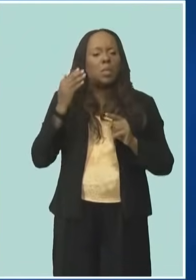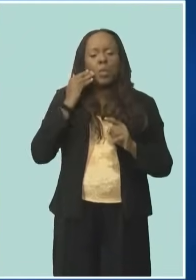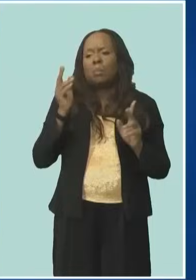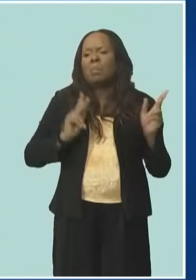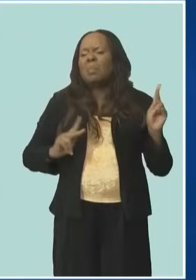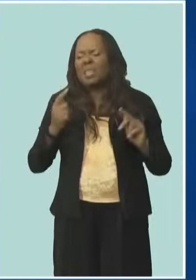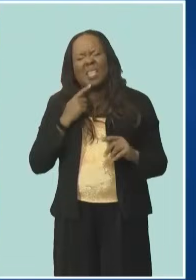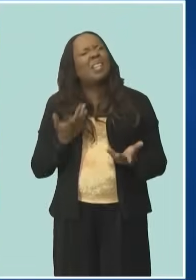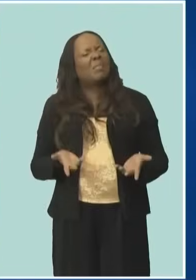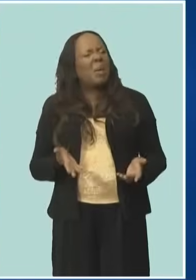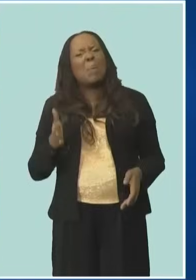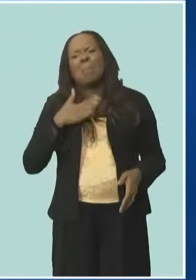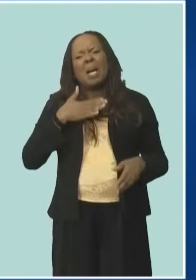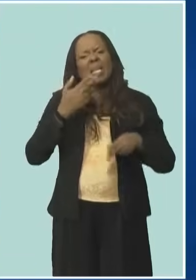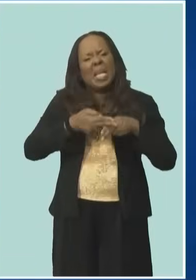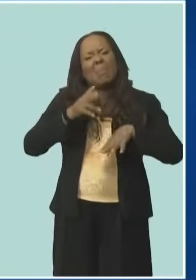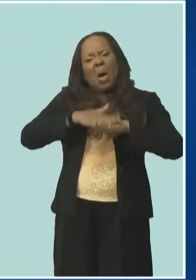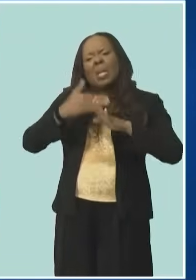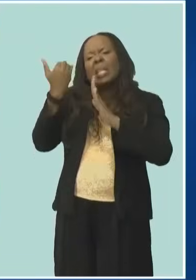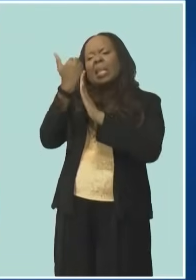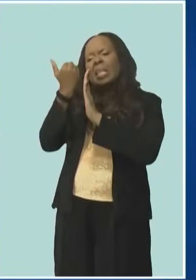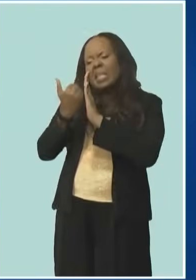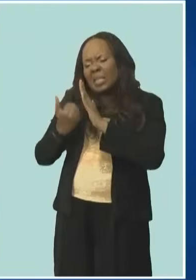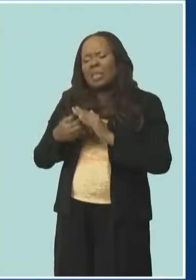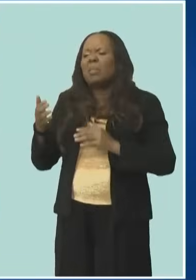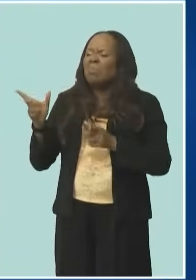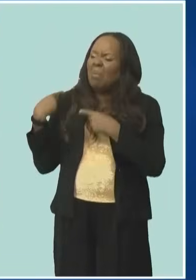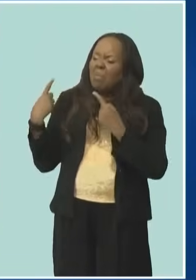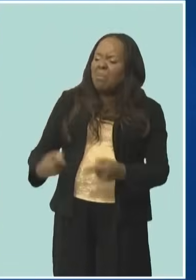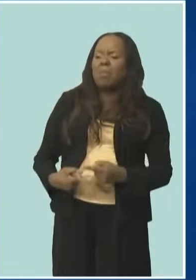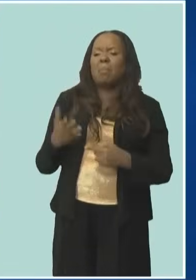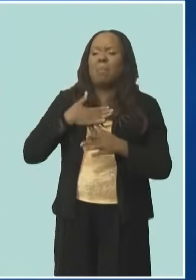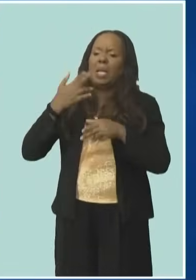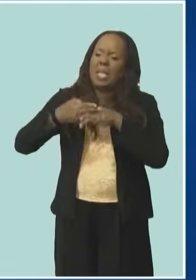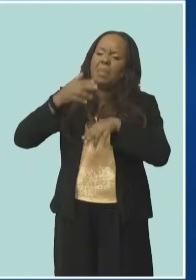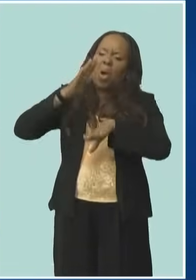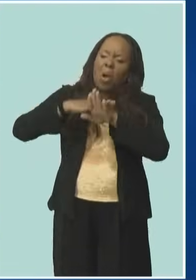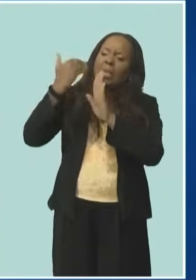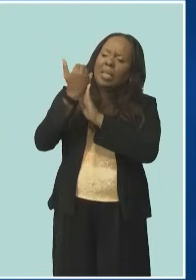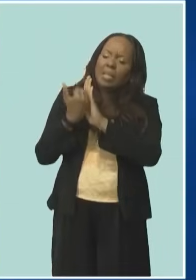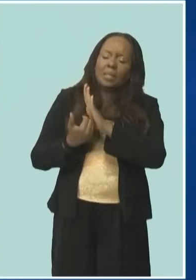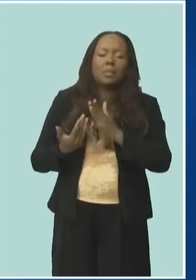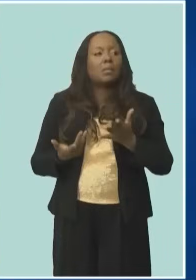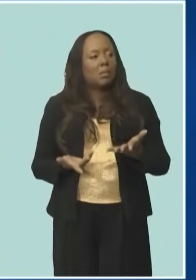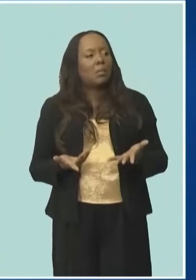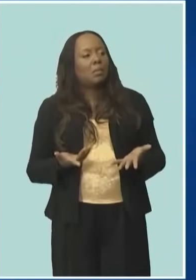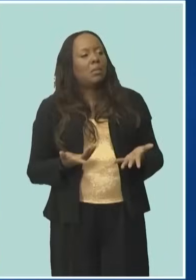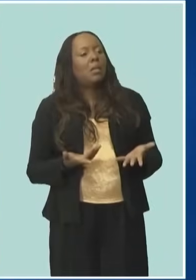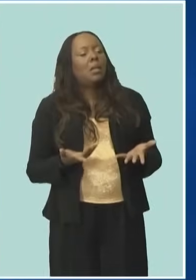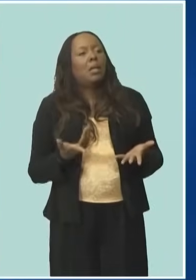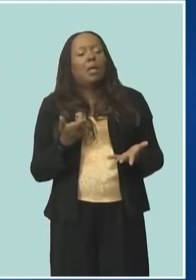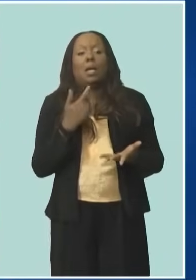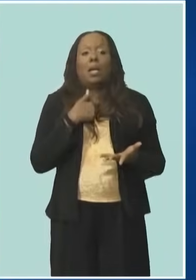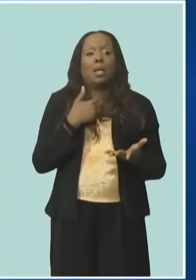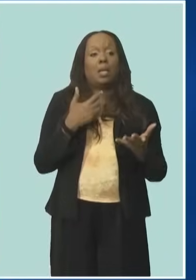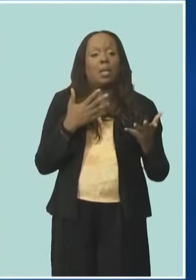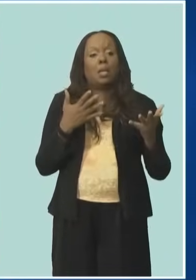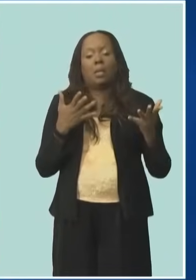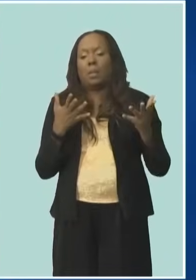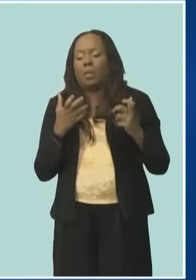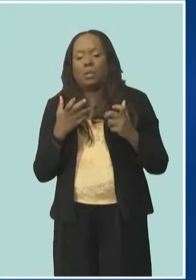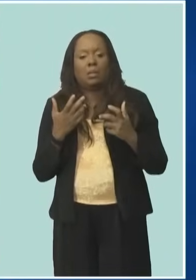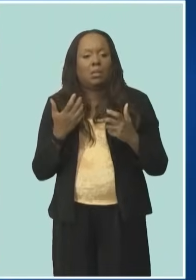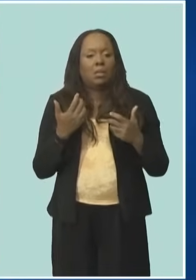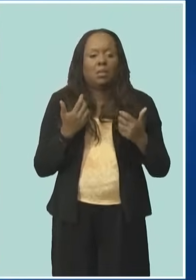that the list is years and everything. So what my mission is working with one of the key departments in here, which